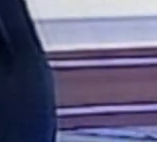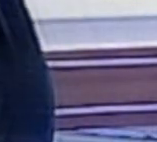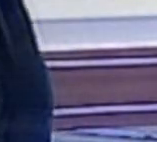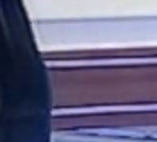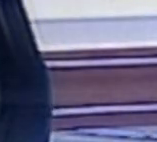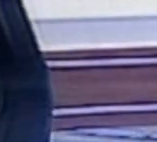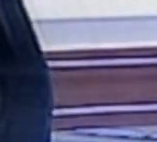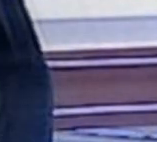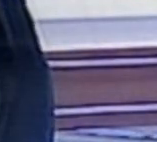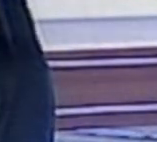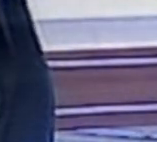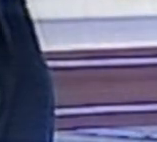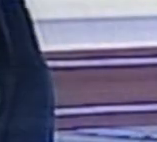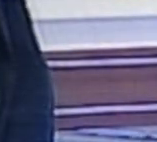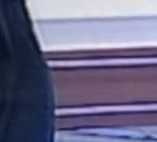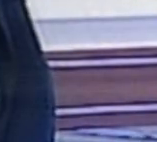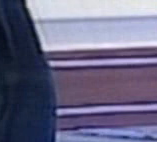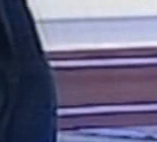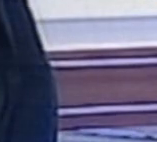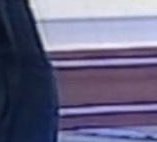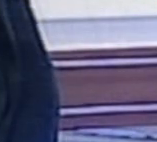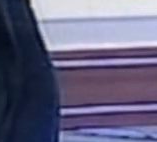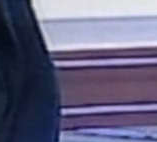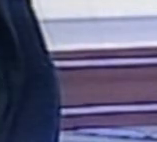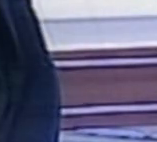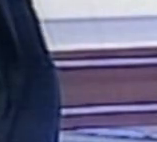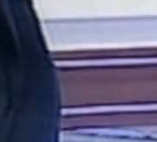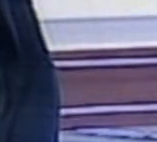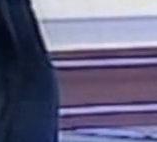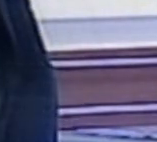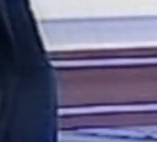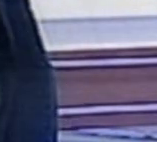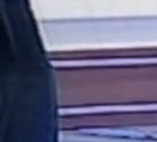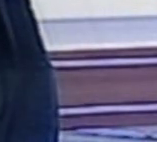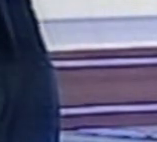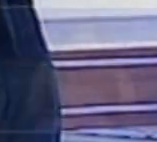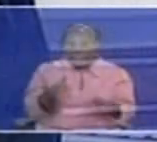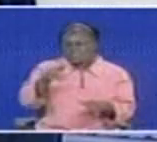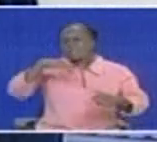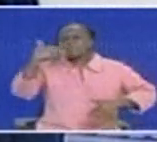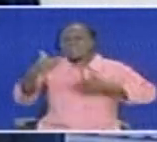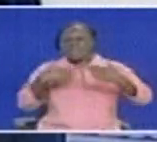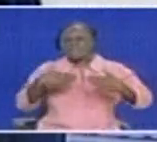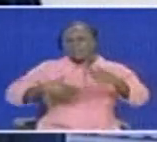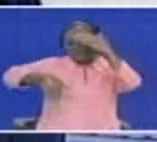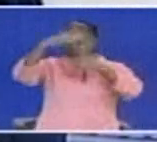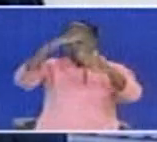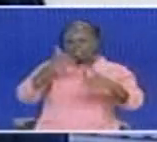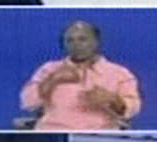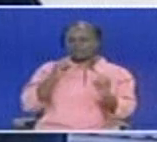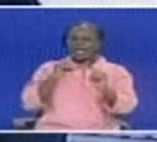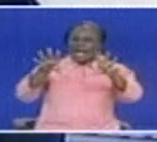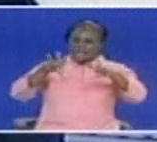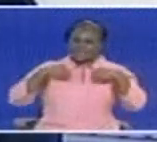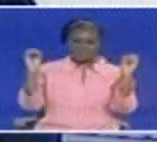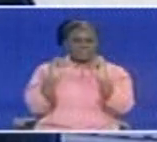Remy Nyongesa, who calls himself the freelance writer, says, yes, she should be sacked. She's behaving unprofessionally, and this is unacceptable in